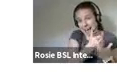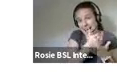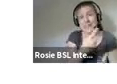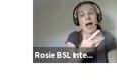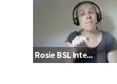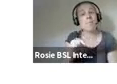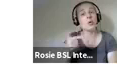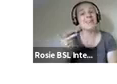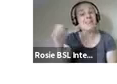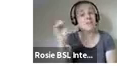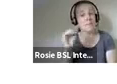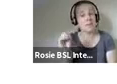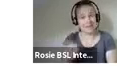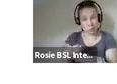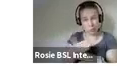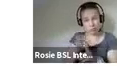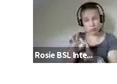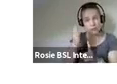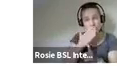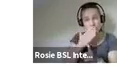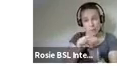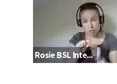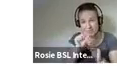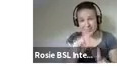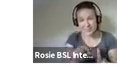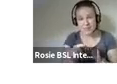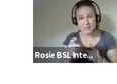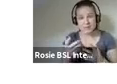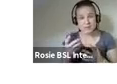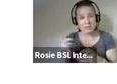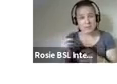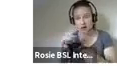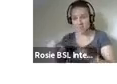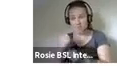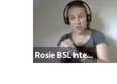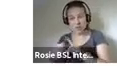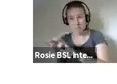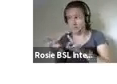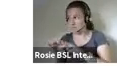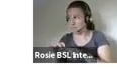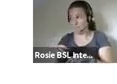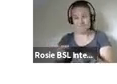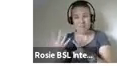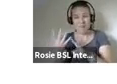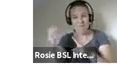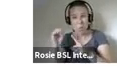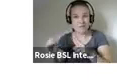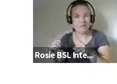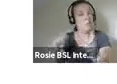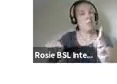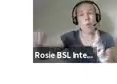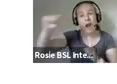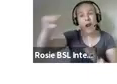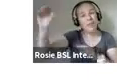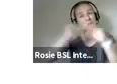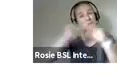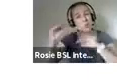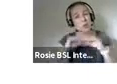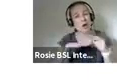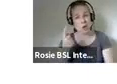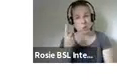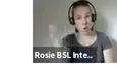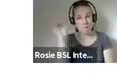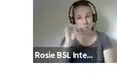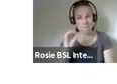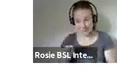to pre-primary, and the GP only 5%. All other donors were coming in around 1%, and the